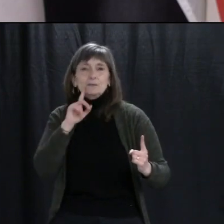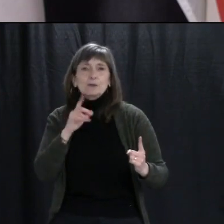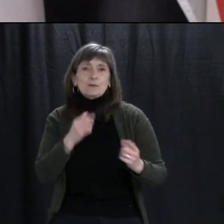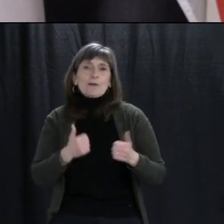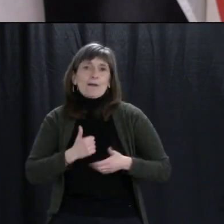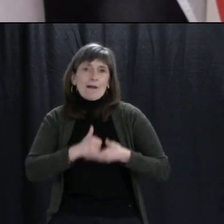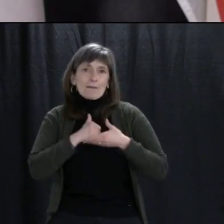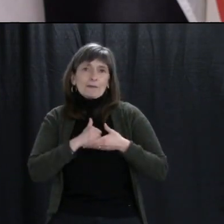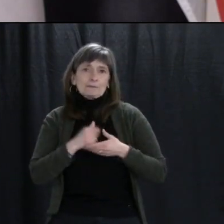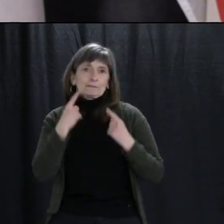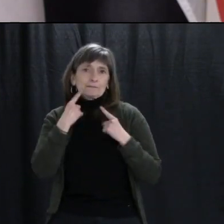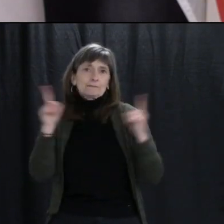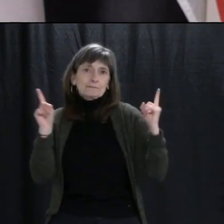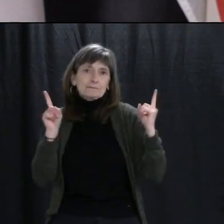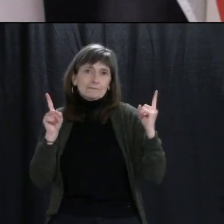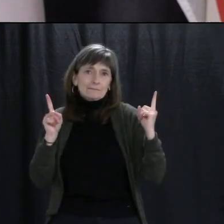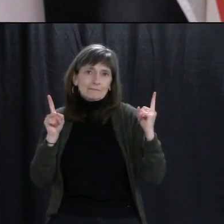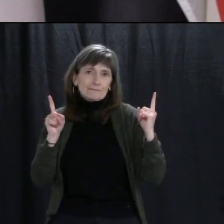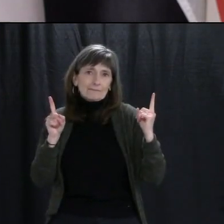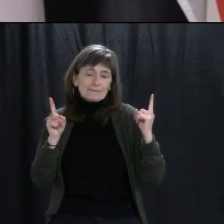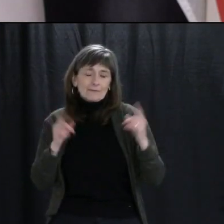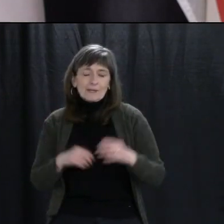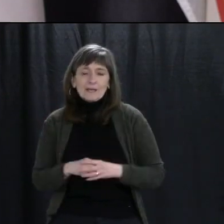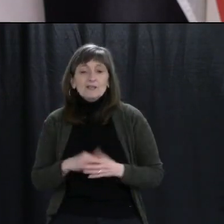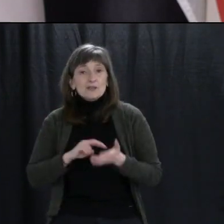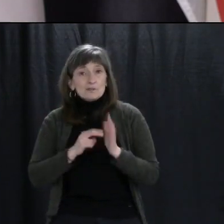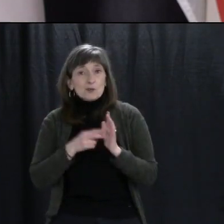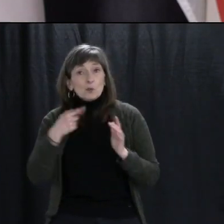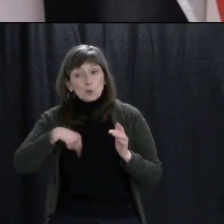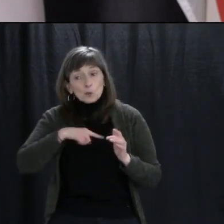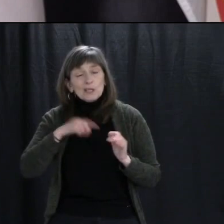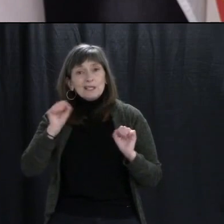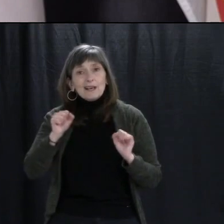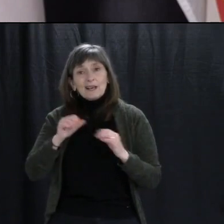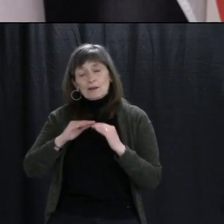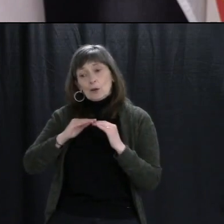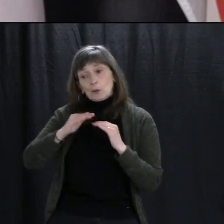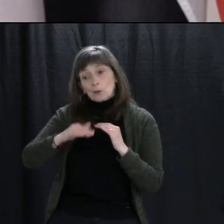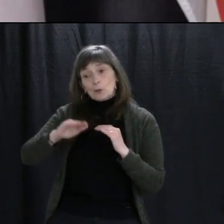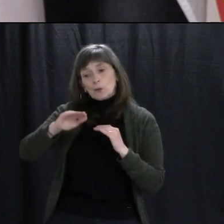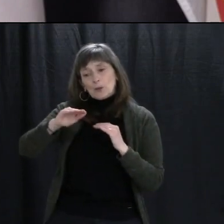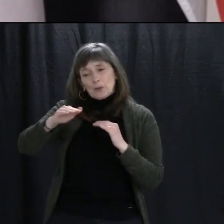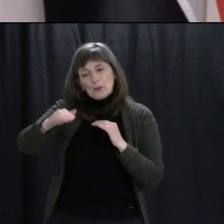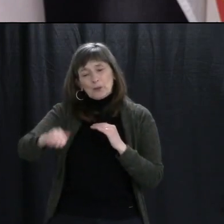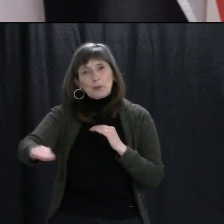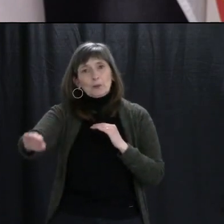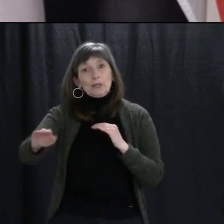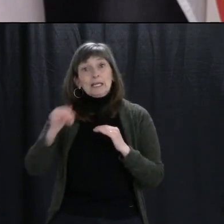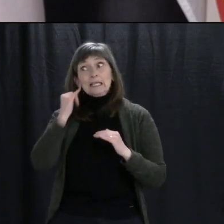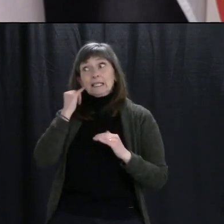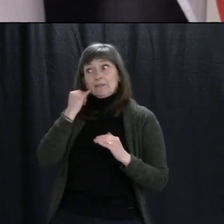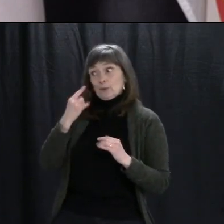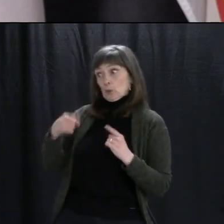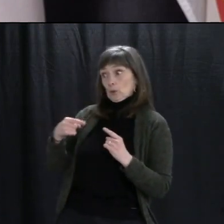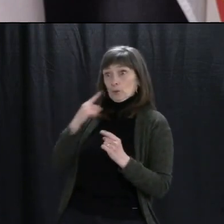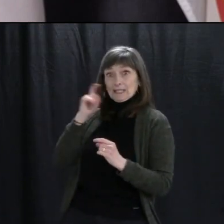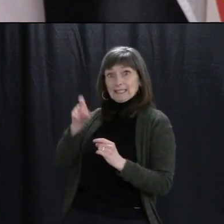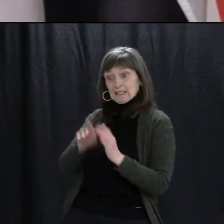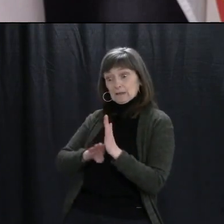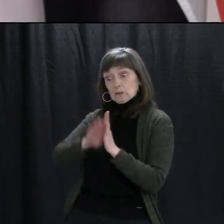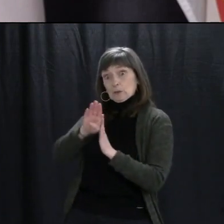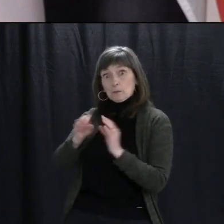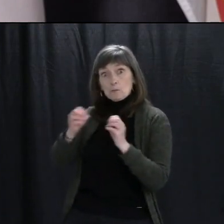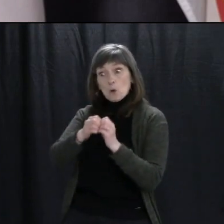said so many times, it will flatten the curve so that we can actually respond to those that when indeed they need the available health